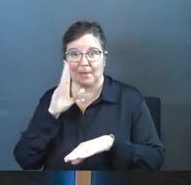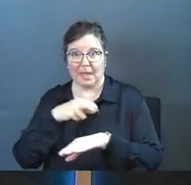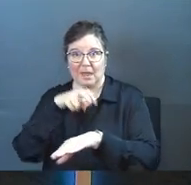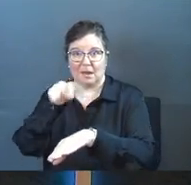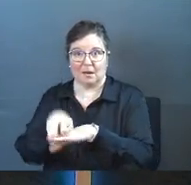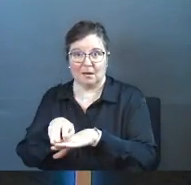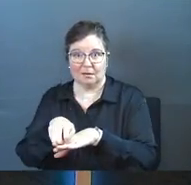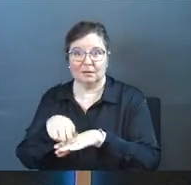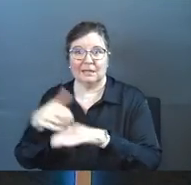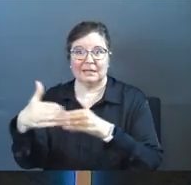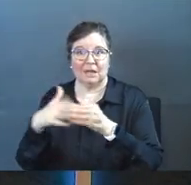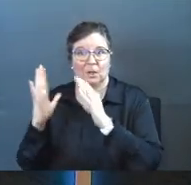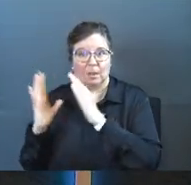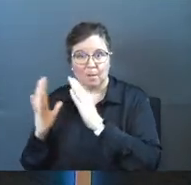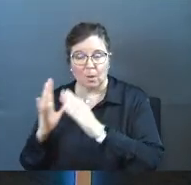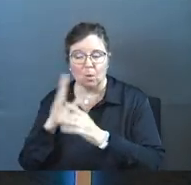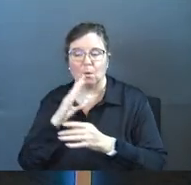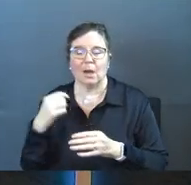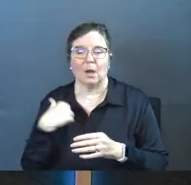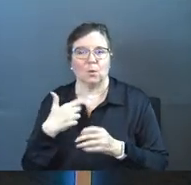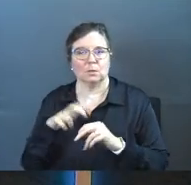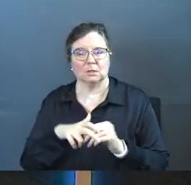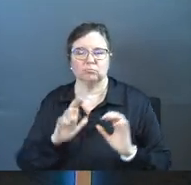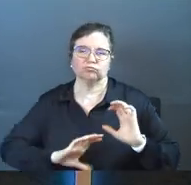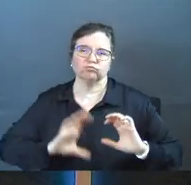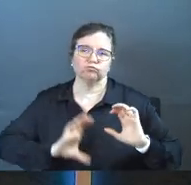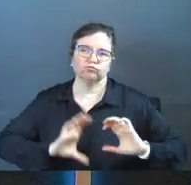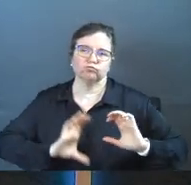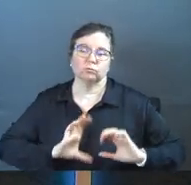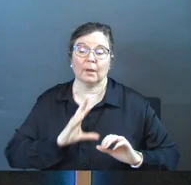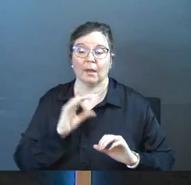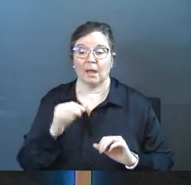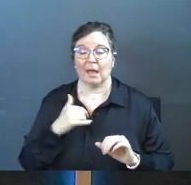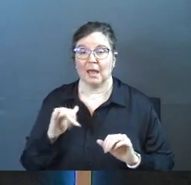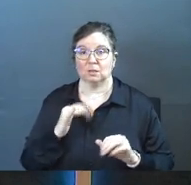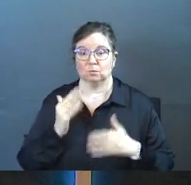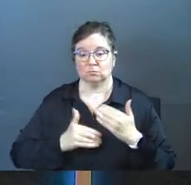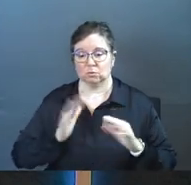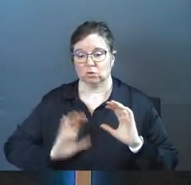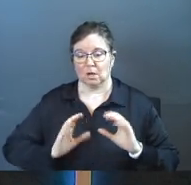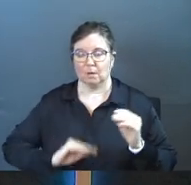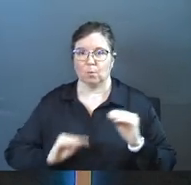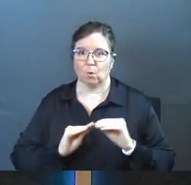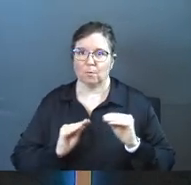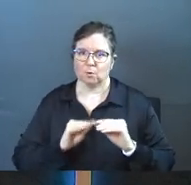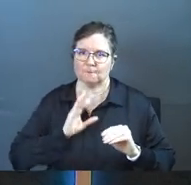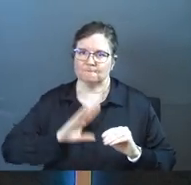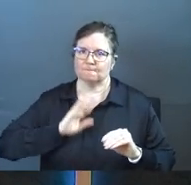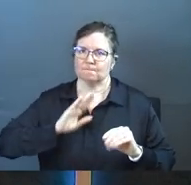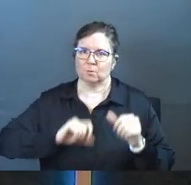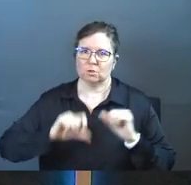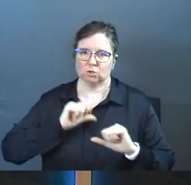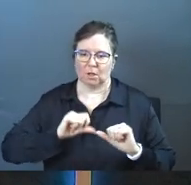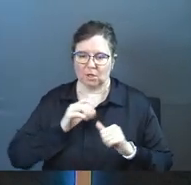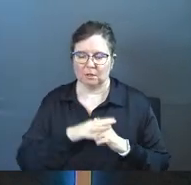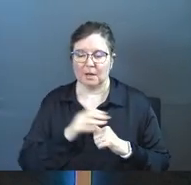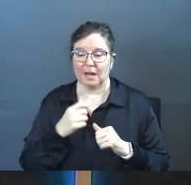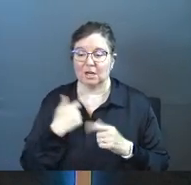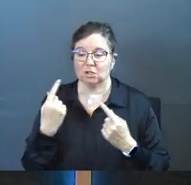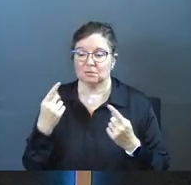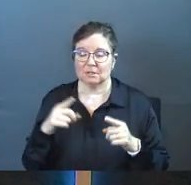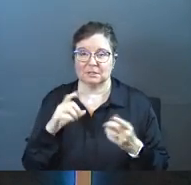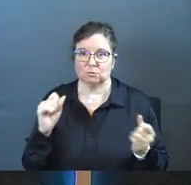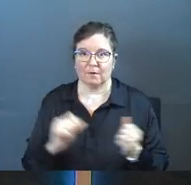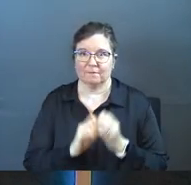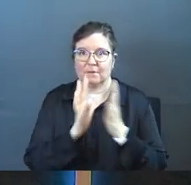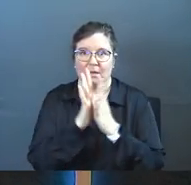on the bed near the pillows, and we're sitting there talking, and as we talk, we're getting more and more frustrated with each other, and it turns